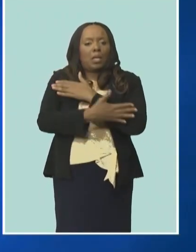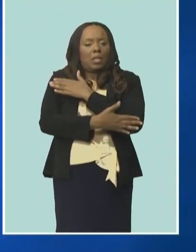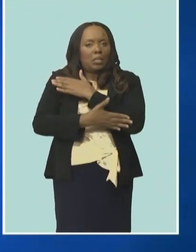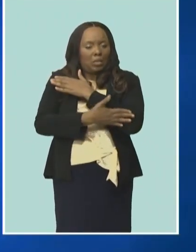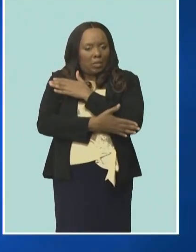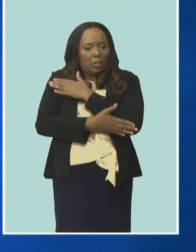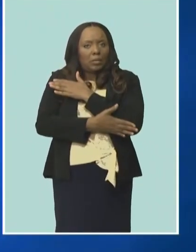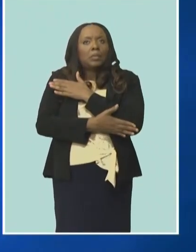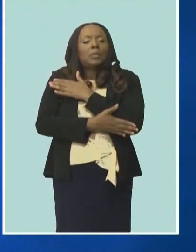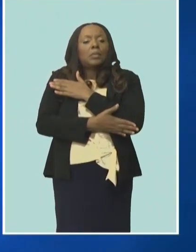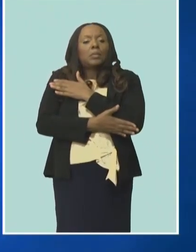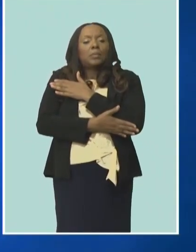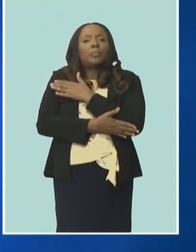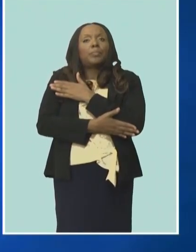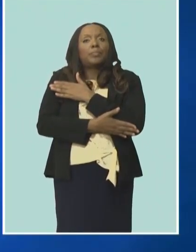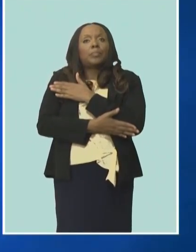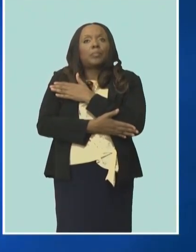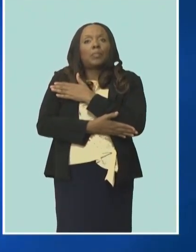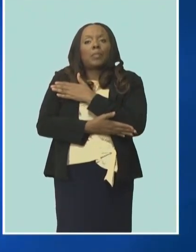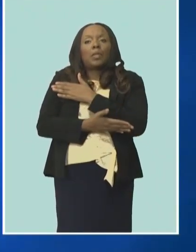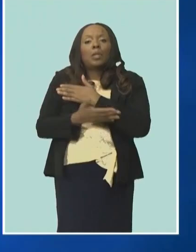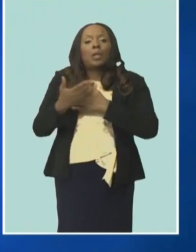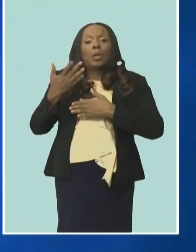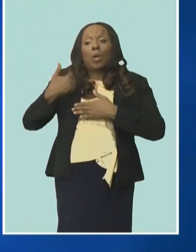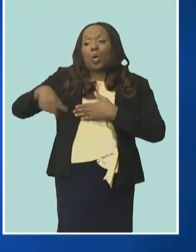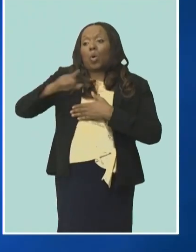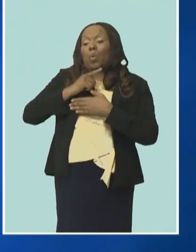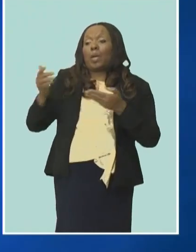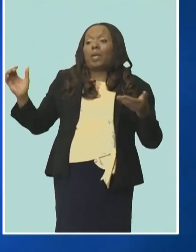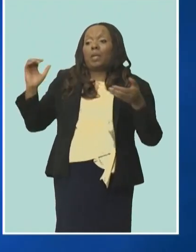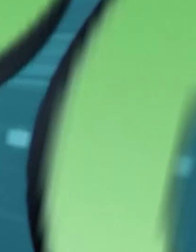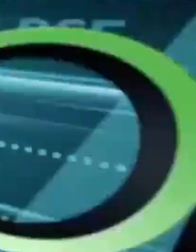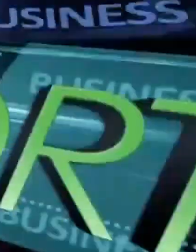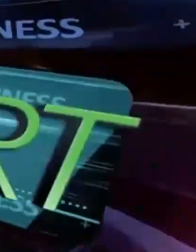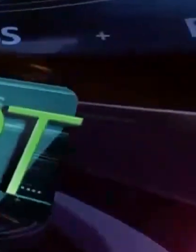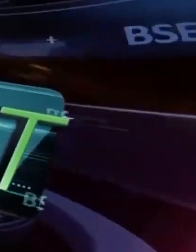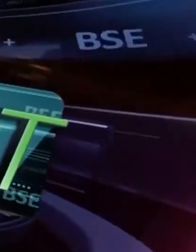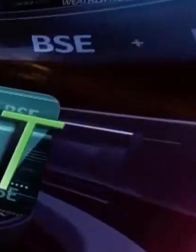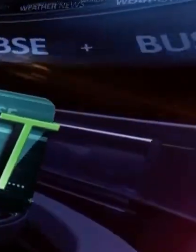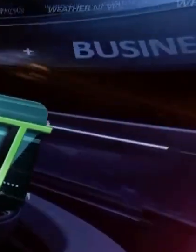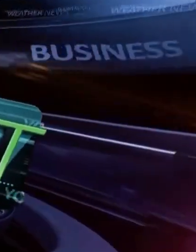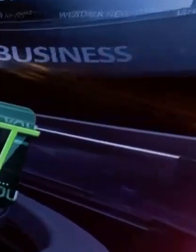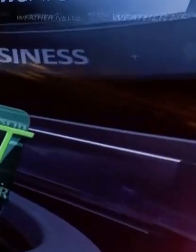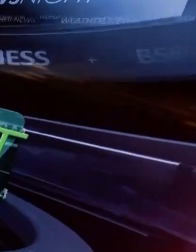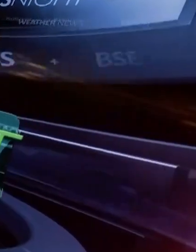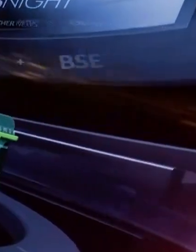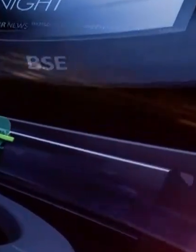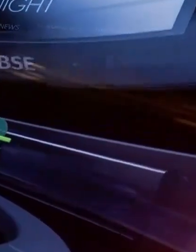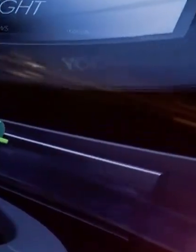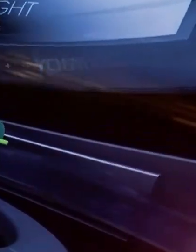this umbrella, we seek to dispel these myths.